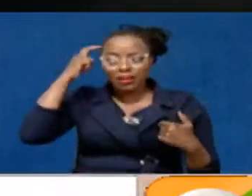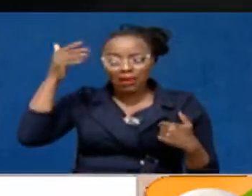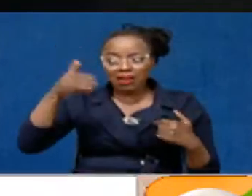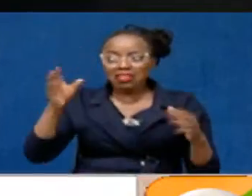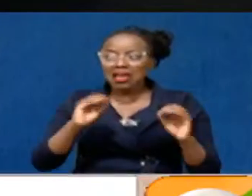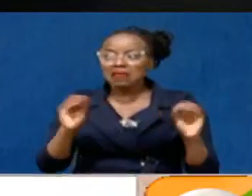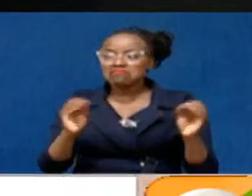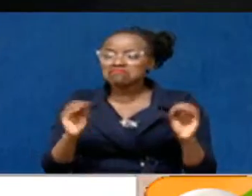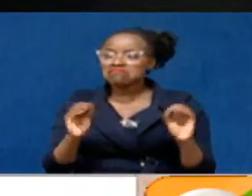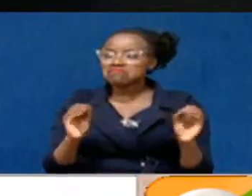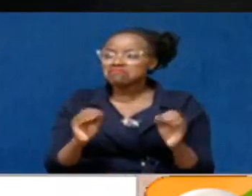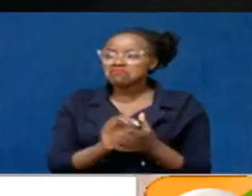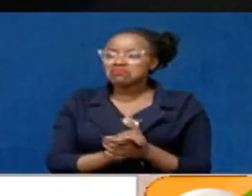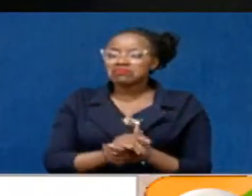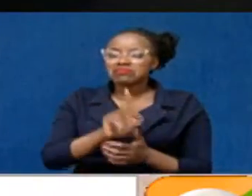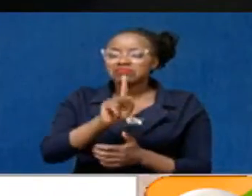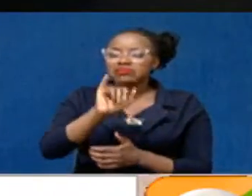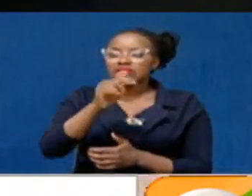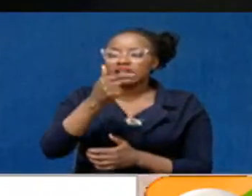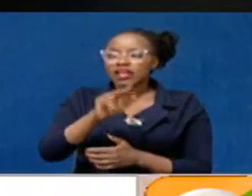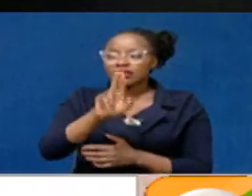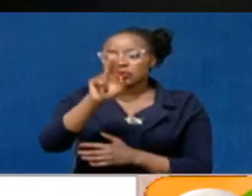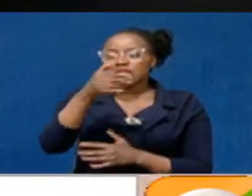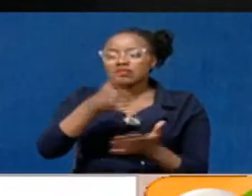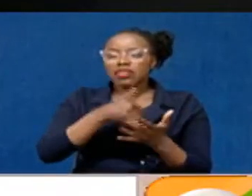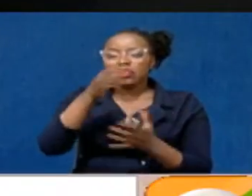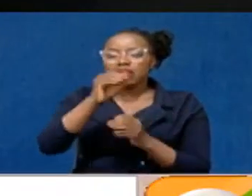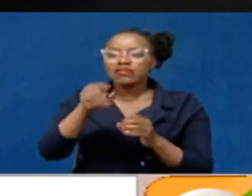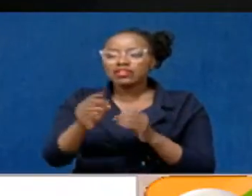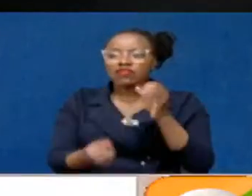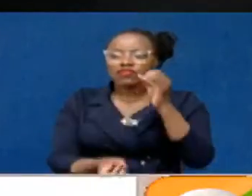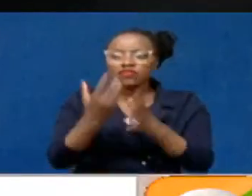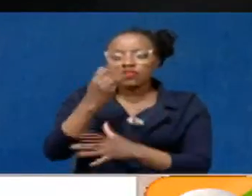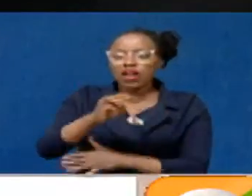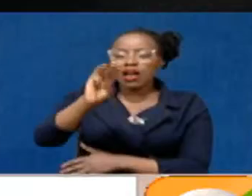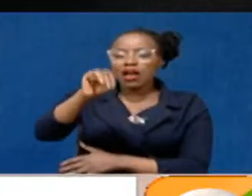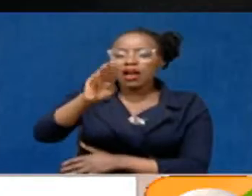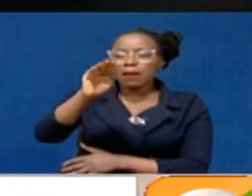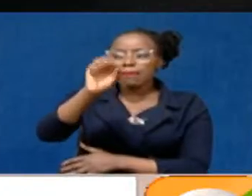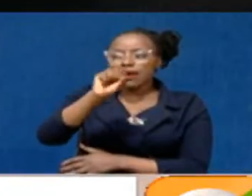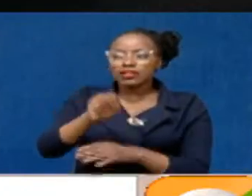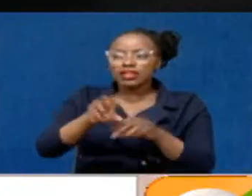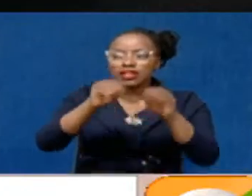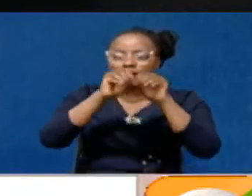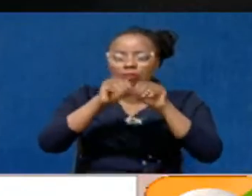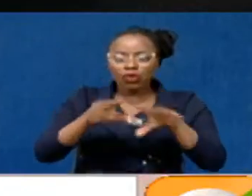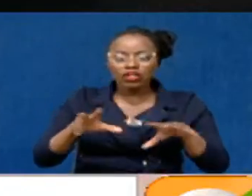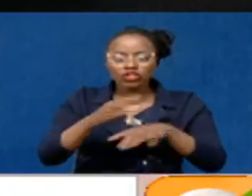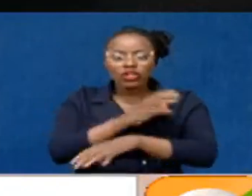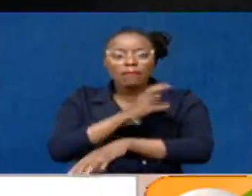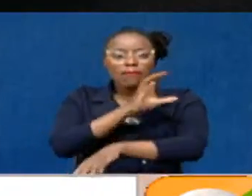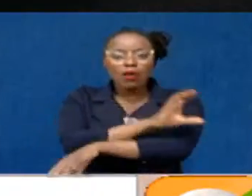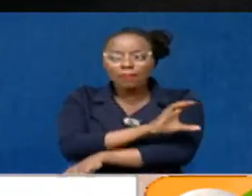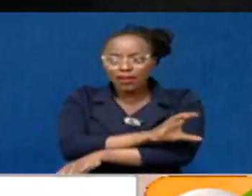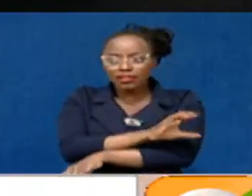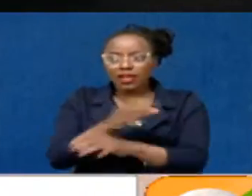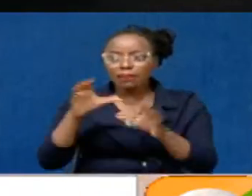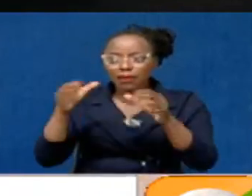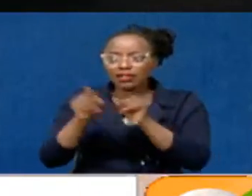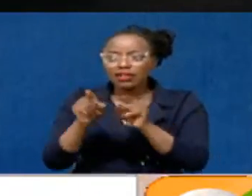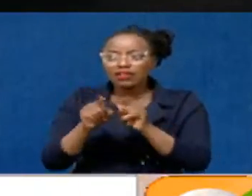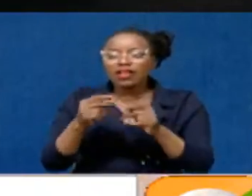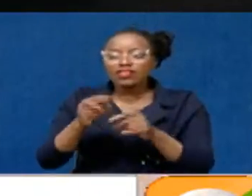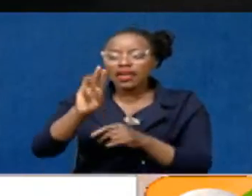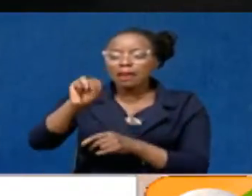left. Kiraitu is out. In fact, he's launching Devolution Empowerment Party, otherwise known as